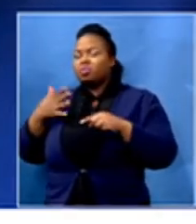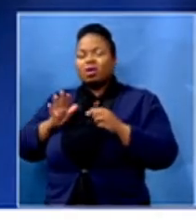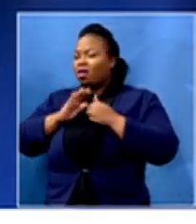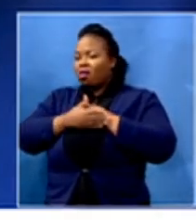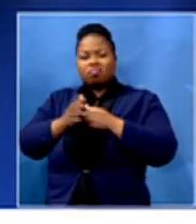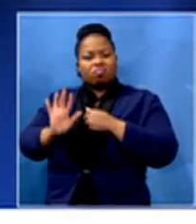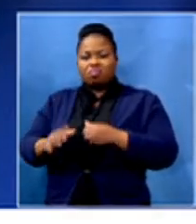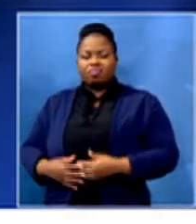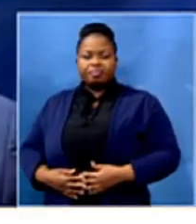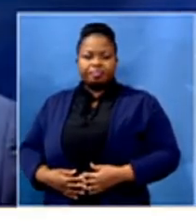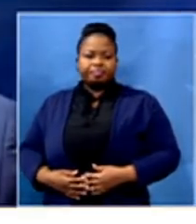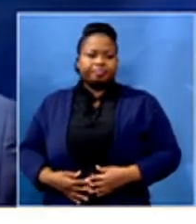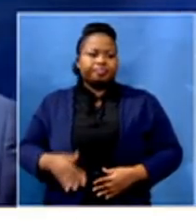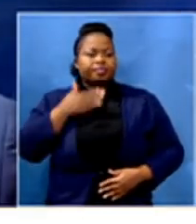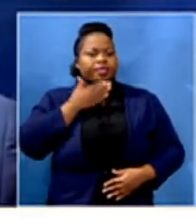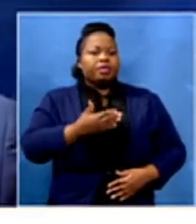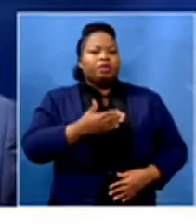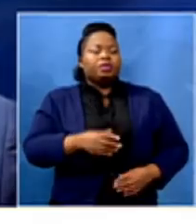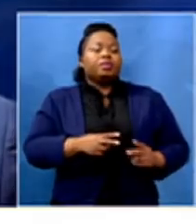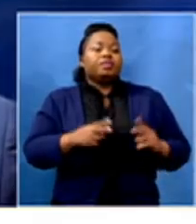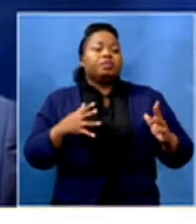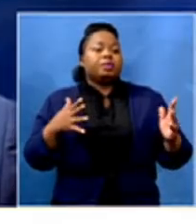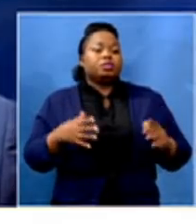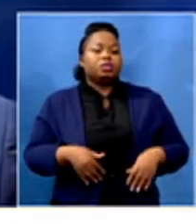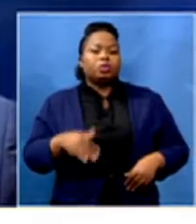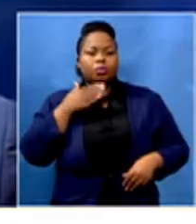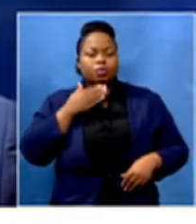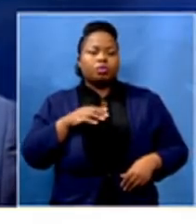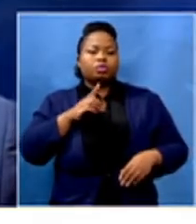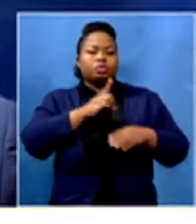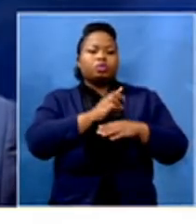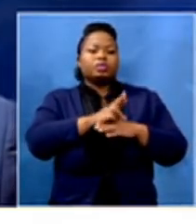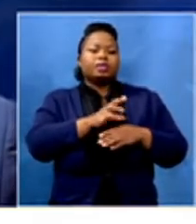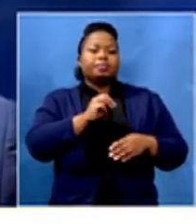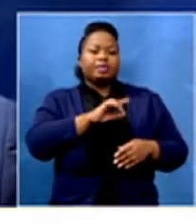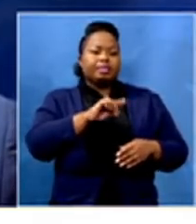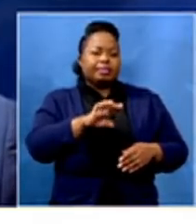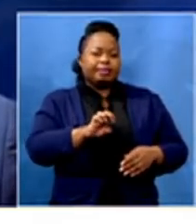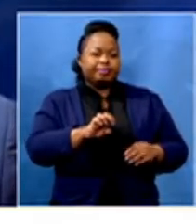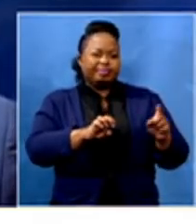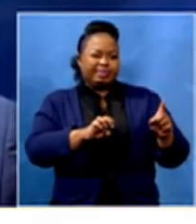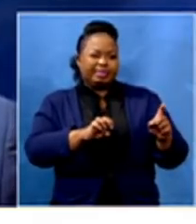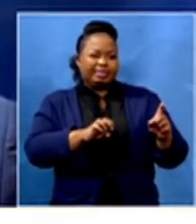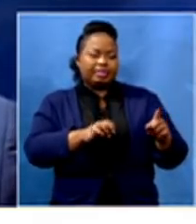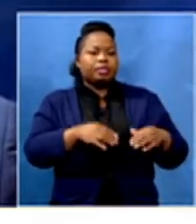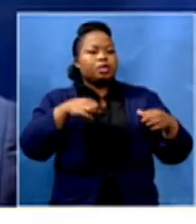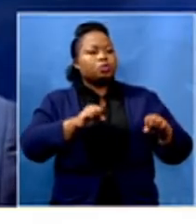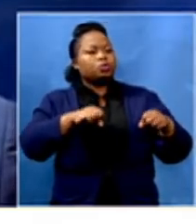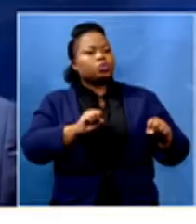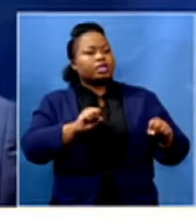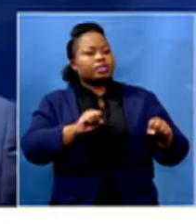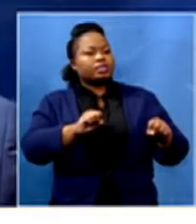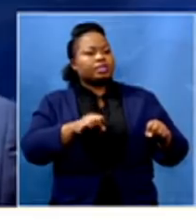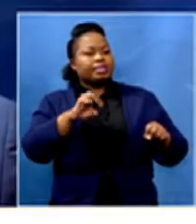on anything. Thank you very, very much, Dr. Mkhize. And then this is it, I promise, the scooters